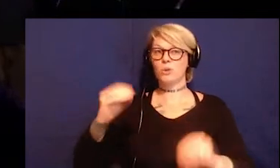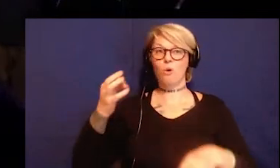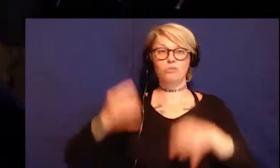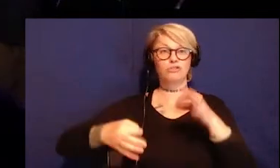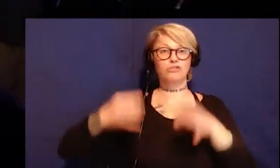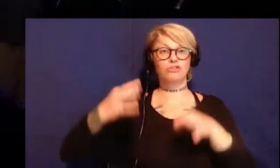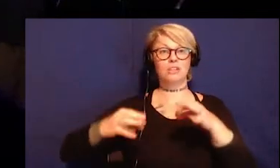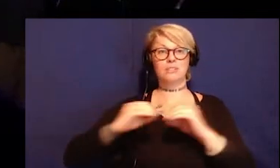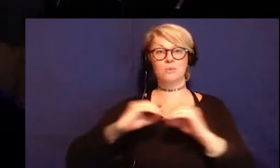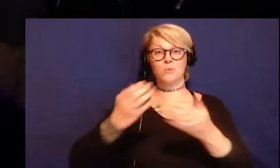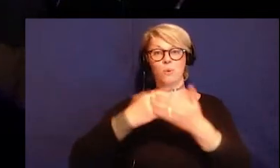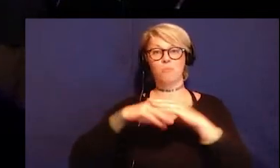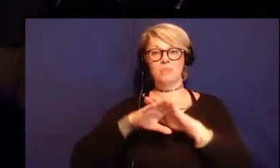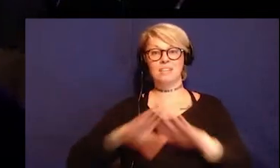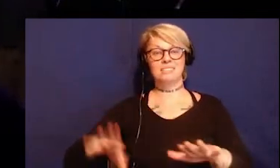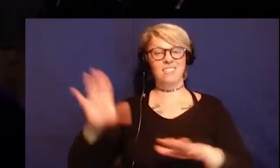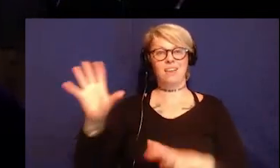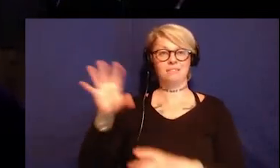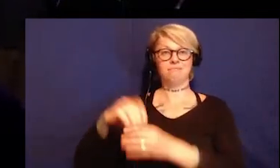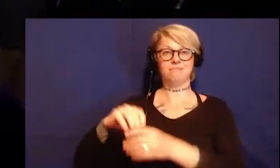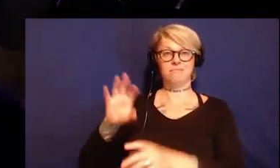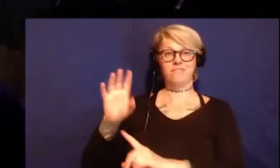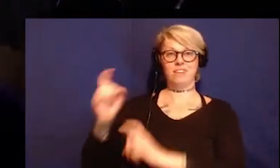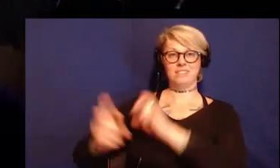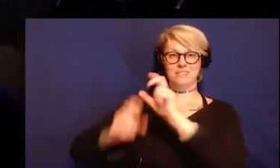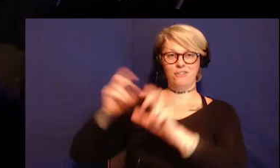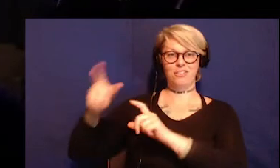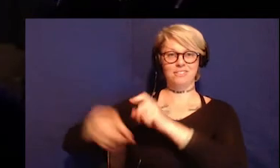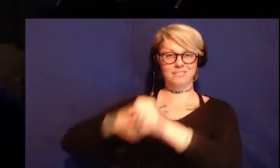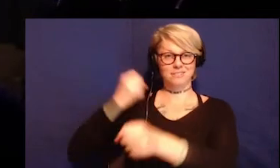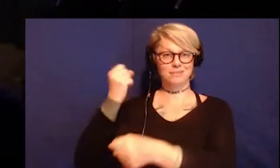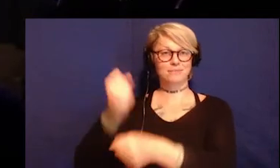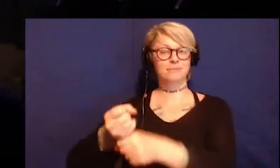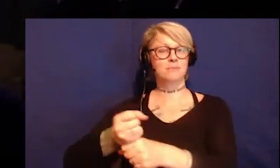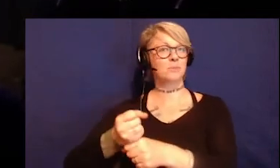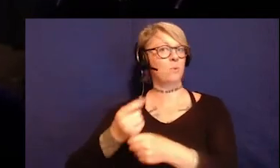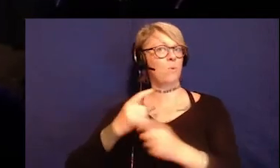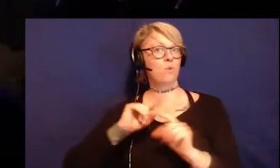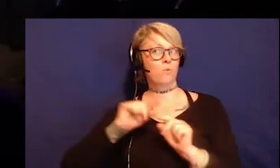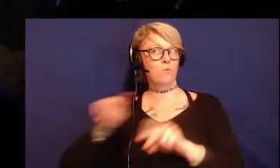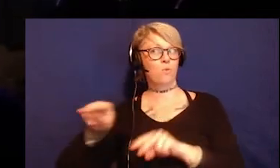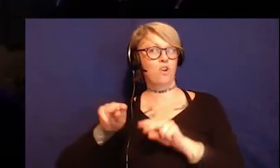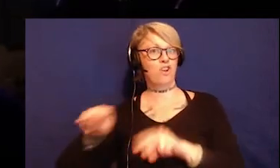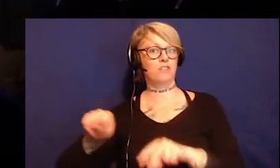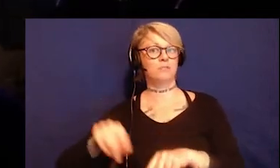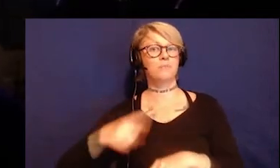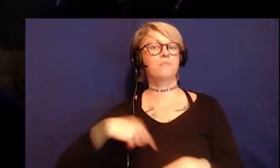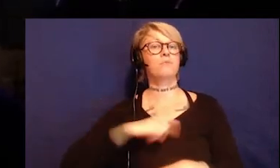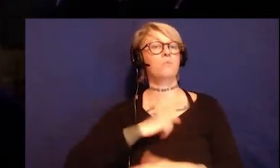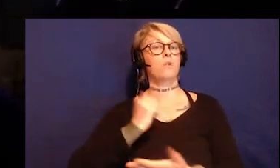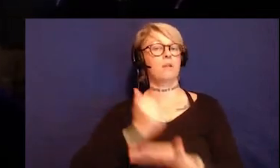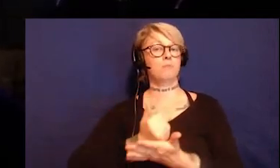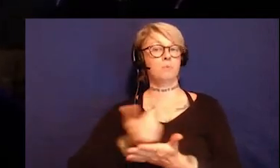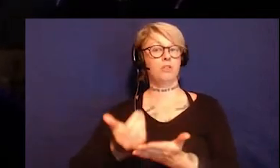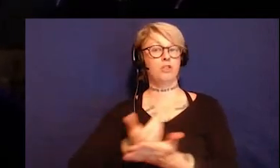Rose is in the Fringe Festival this year. So get your Fringe on. We're also helping with the new